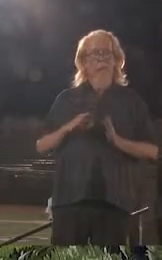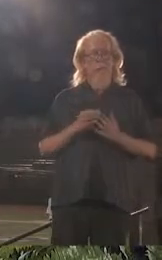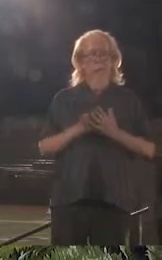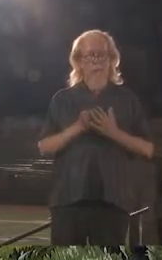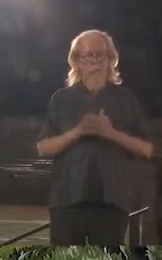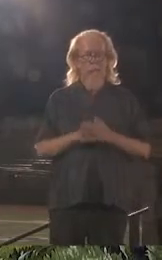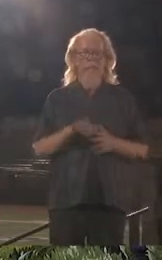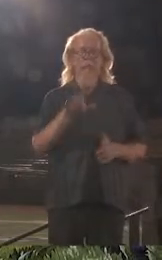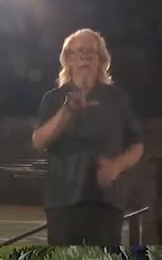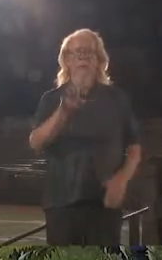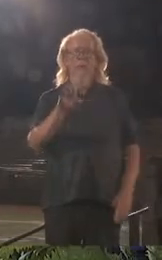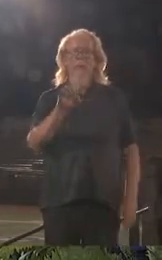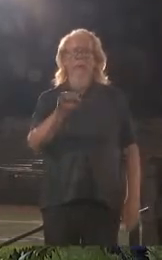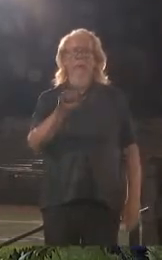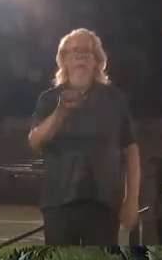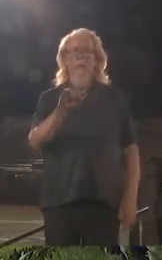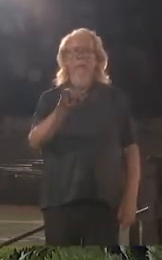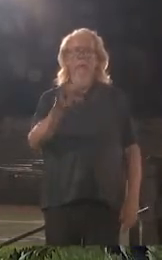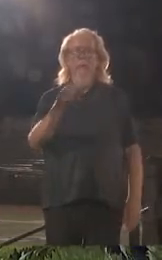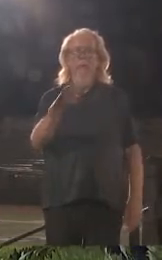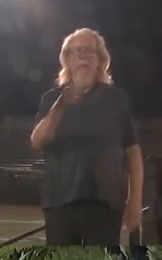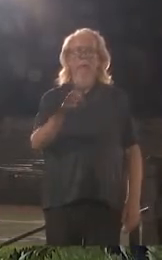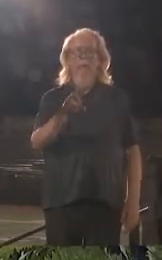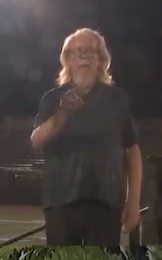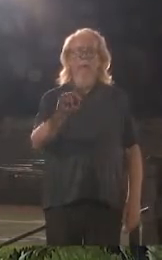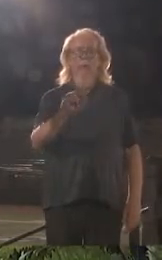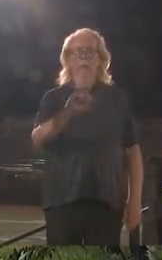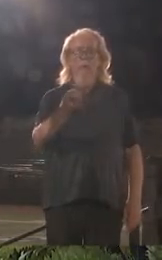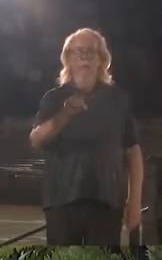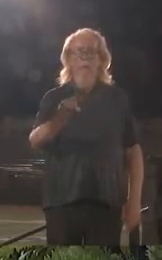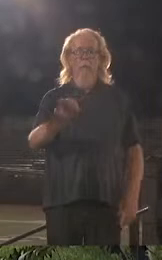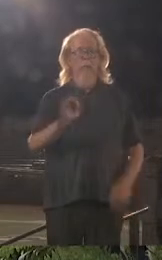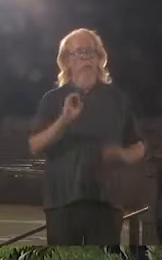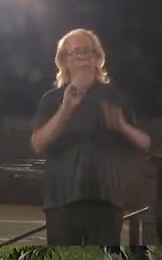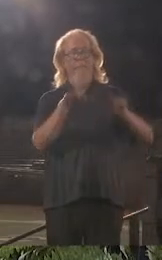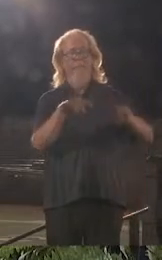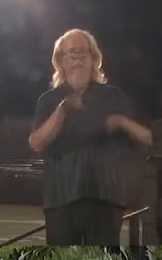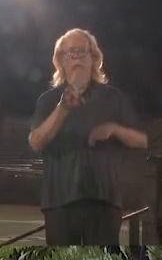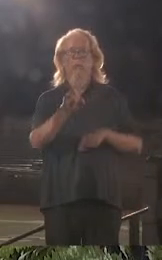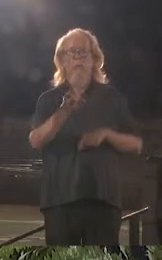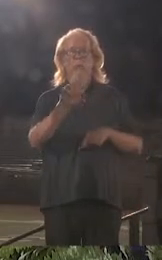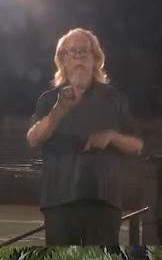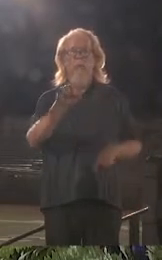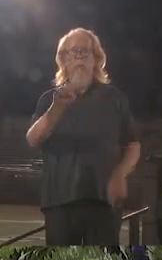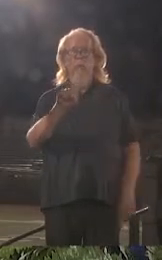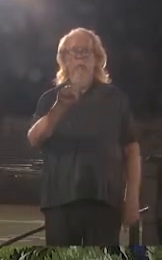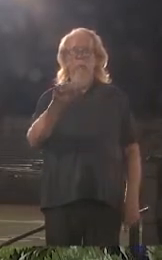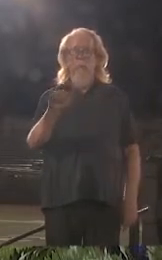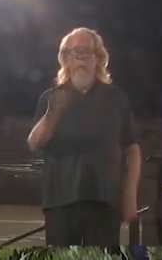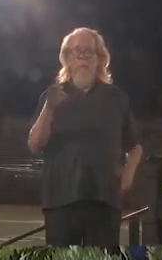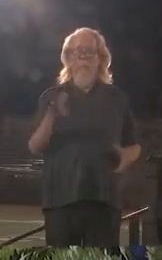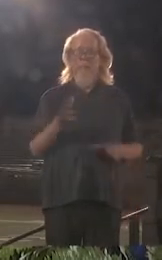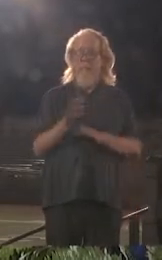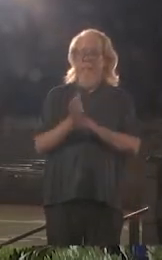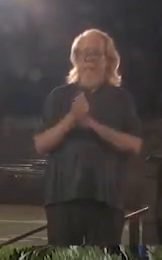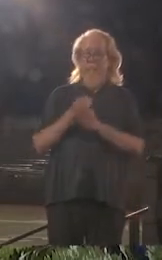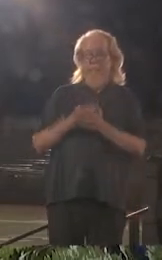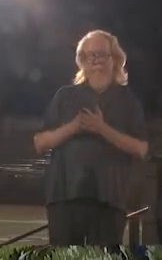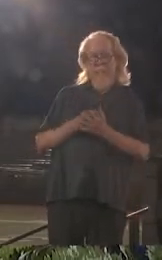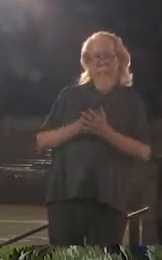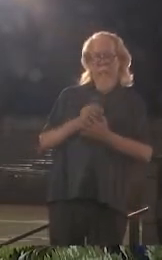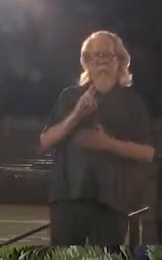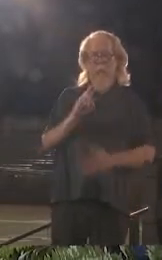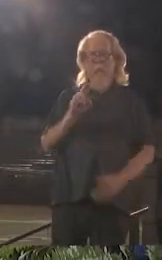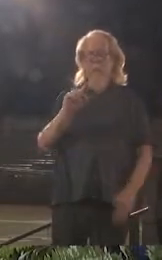Leslie Giselle Carrillo Hernandez will be attending the University of Texas at San Antonio, recipient of the UTSA